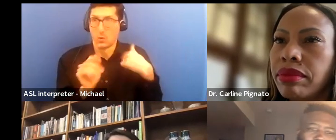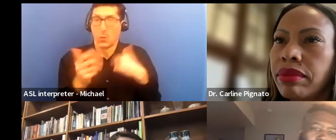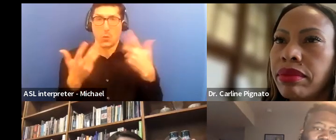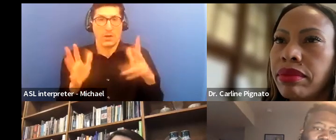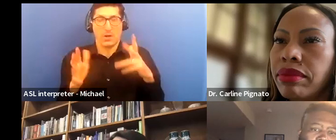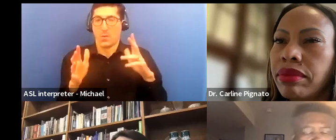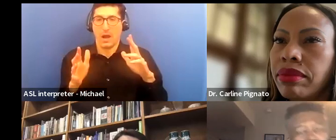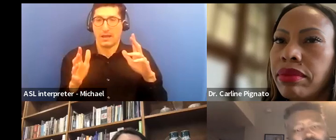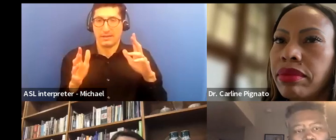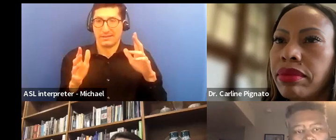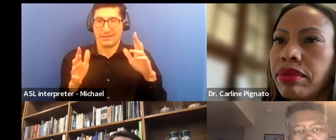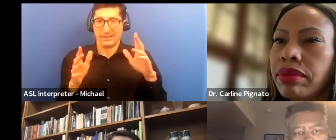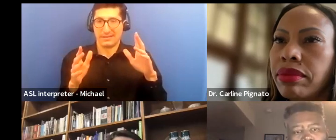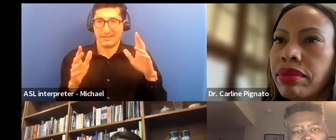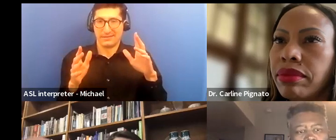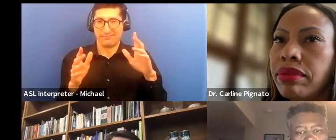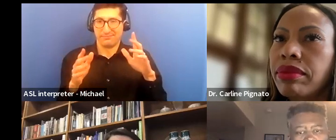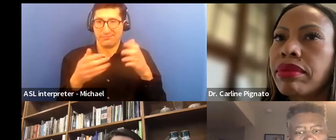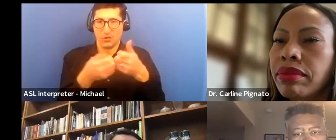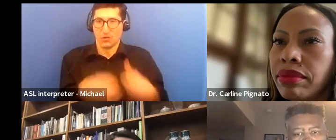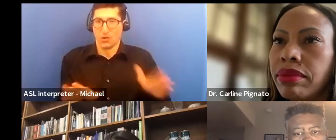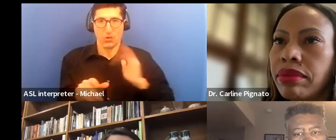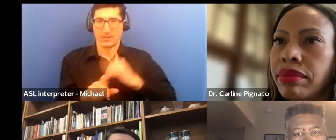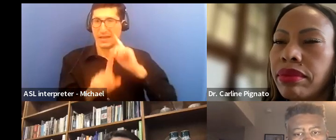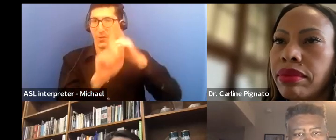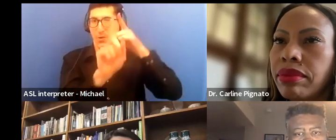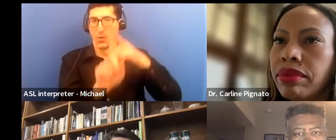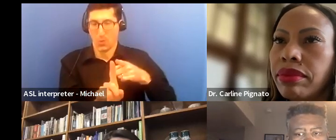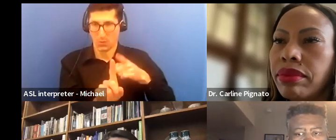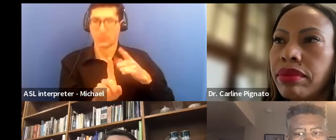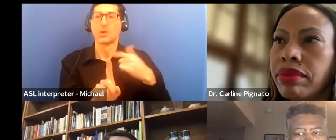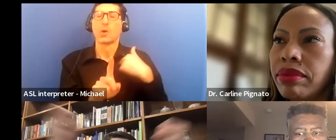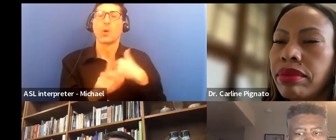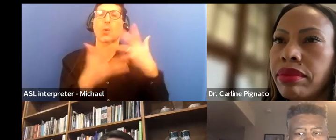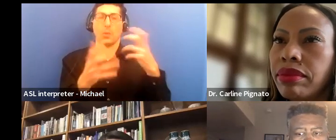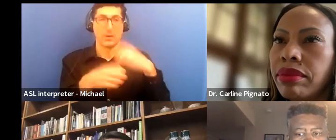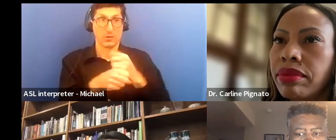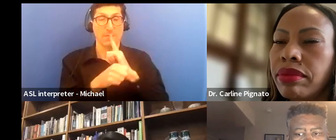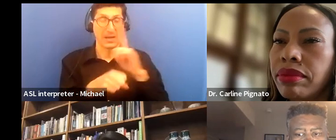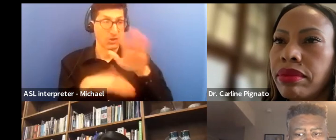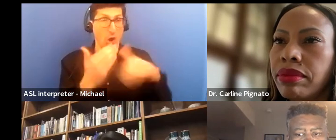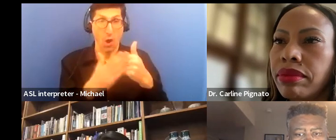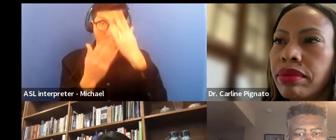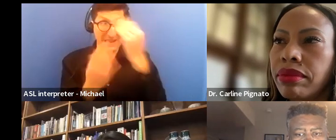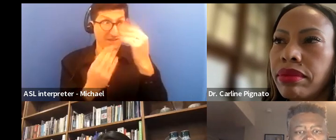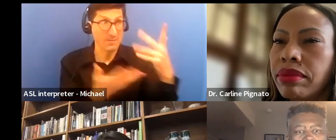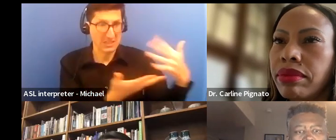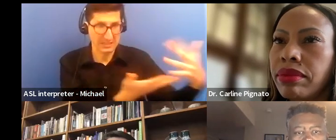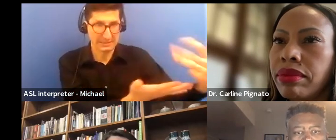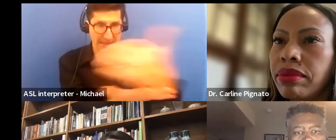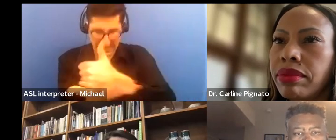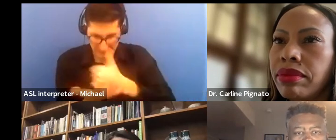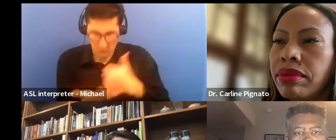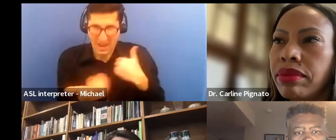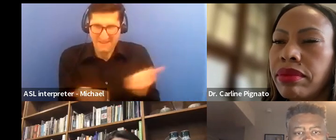right? Or for folks external to the committee to scatter, because we want to make sure that the stream of information comes back here, right? So that